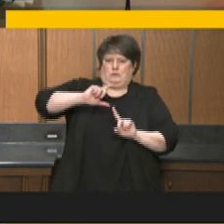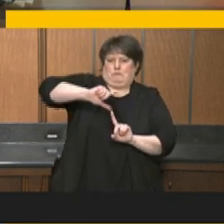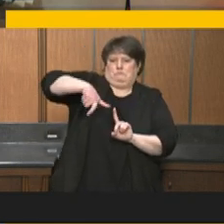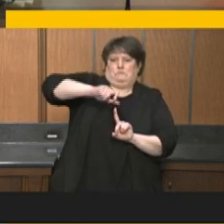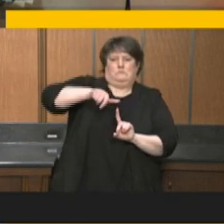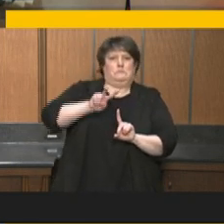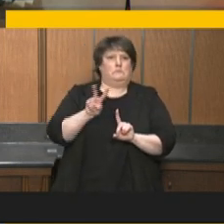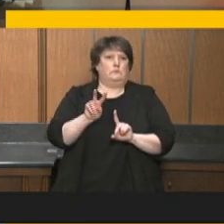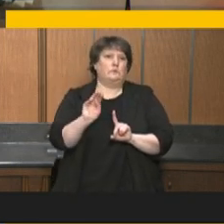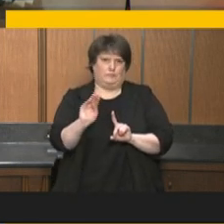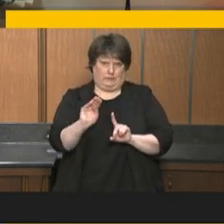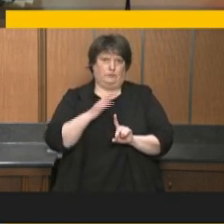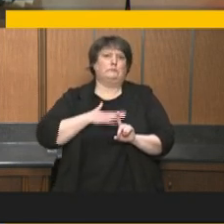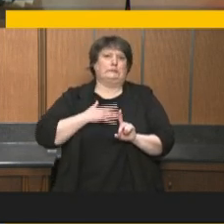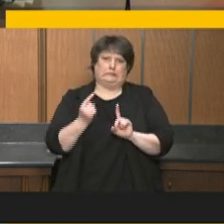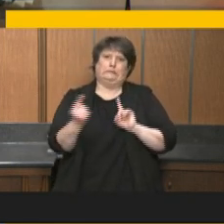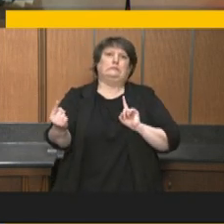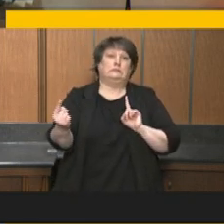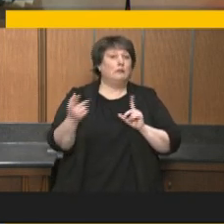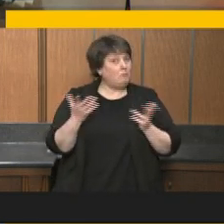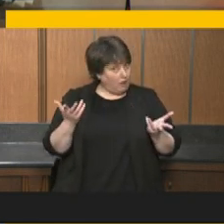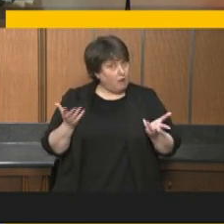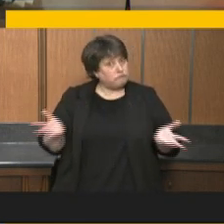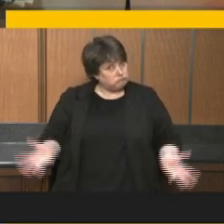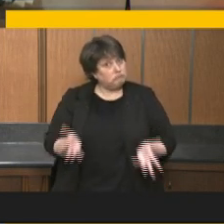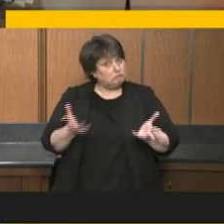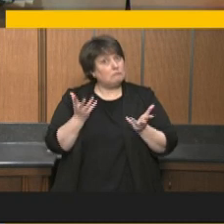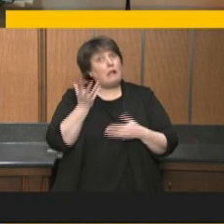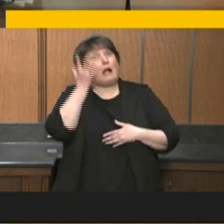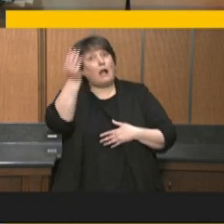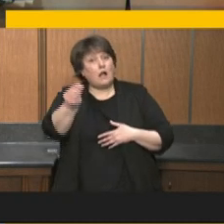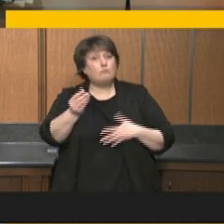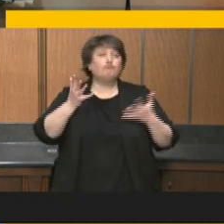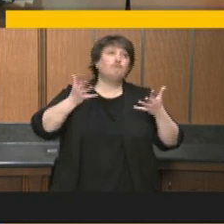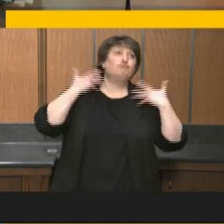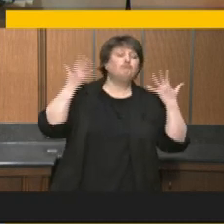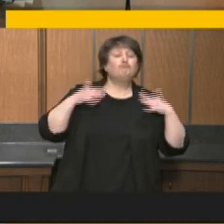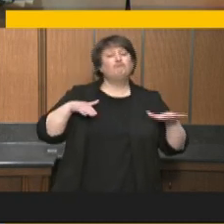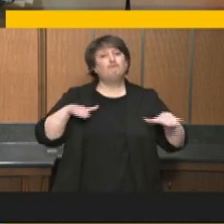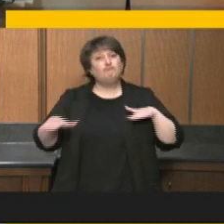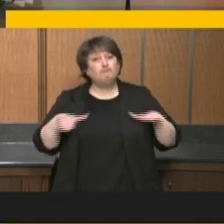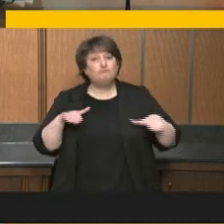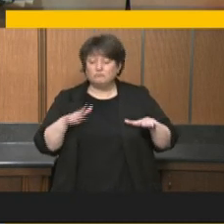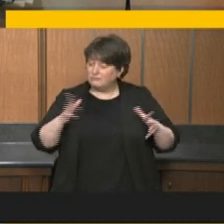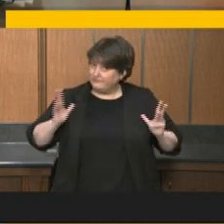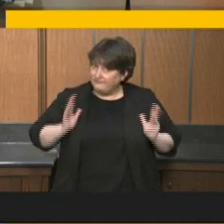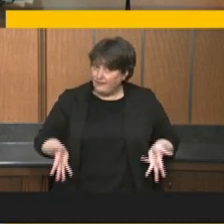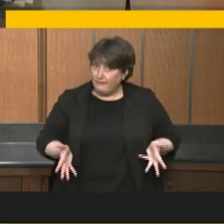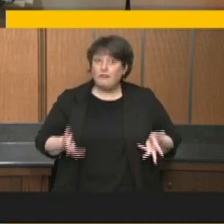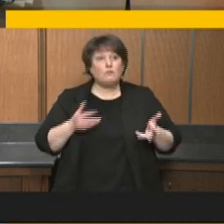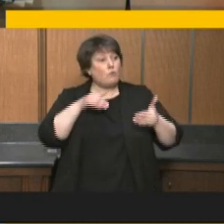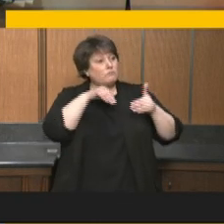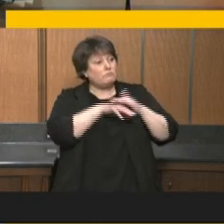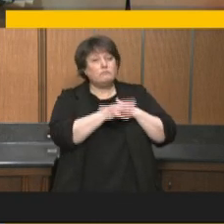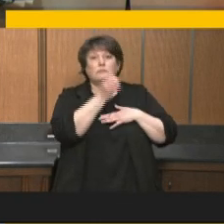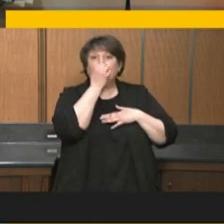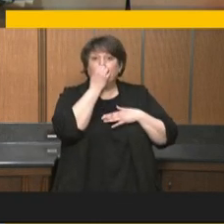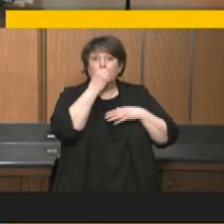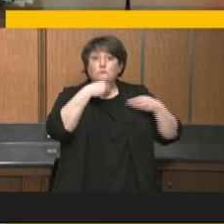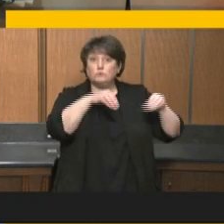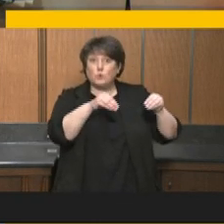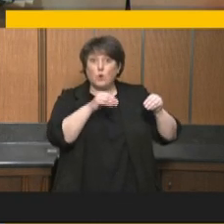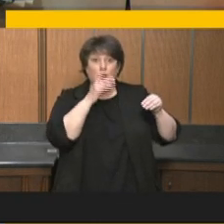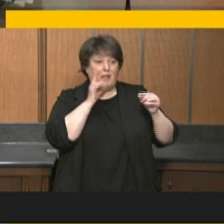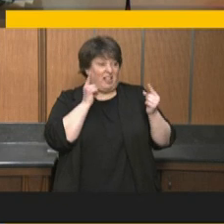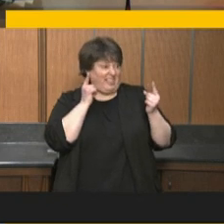But please, by all means, go out for a walk in the fresh air. Go to the grocery store, as long as you keep to that 2-meter rule, and be